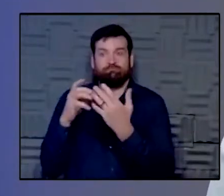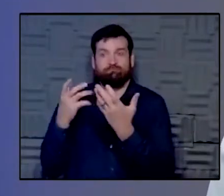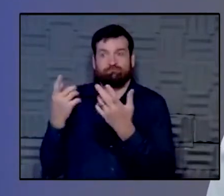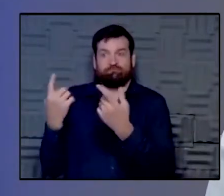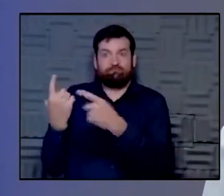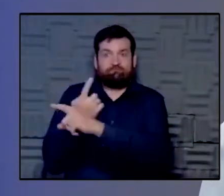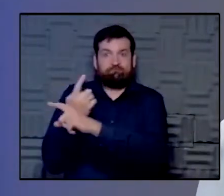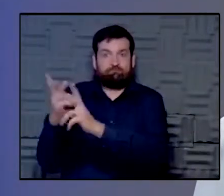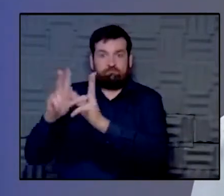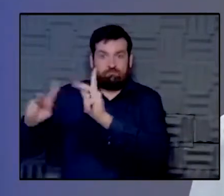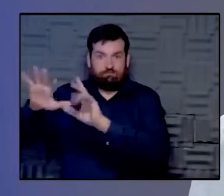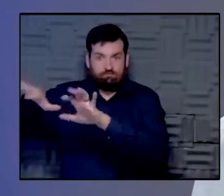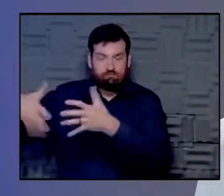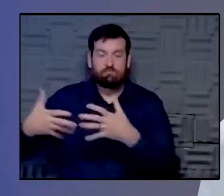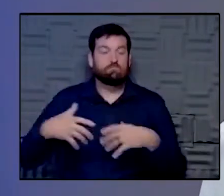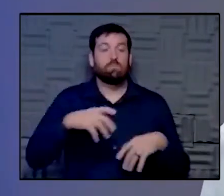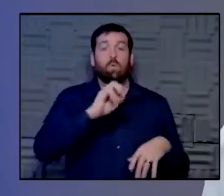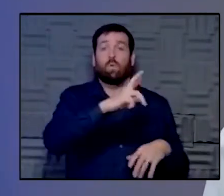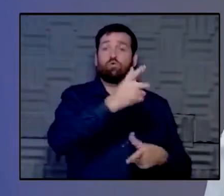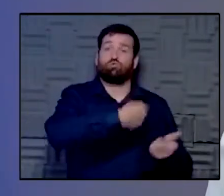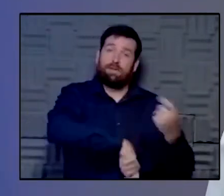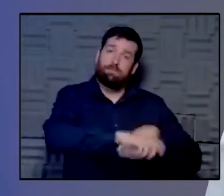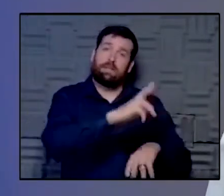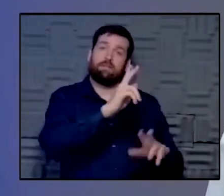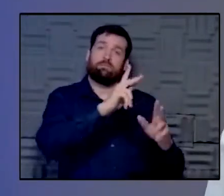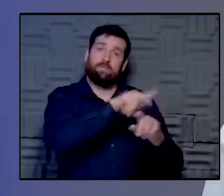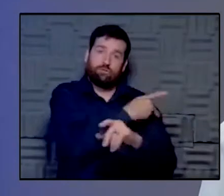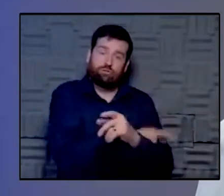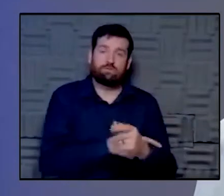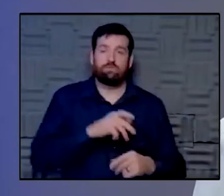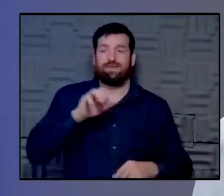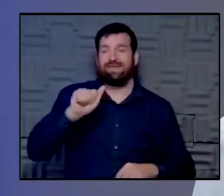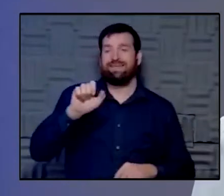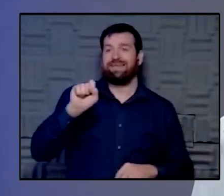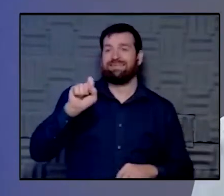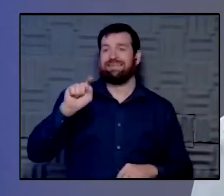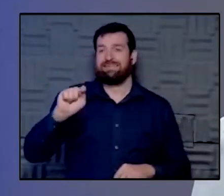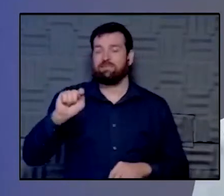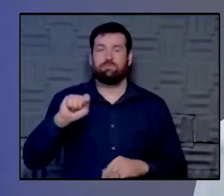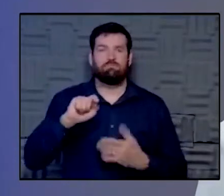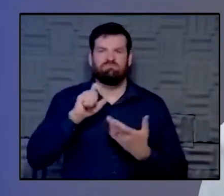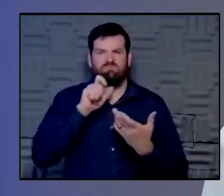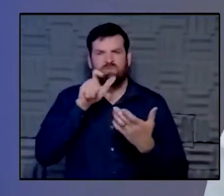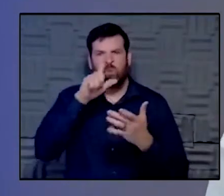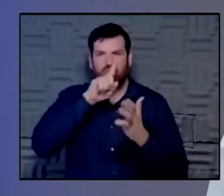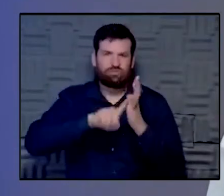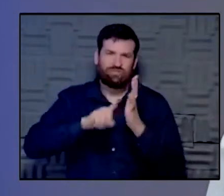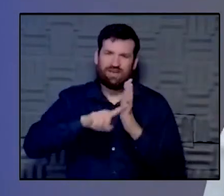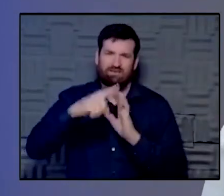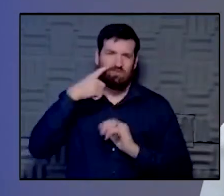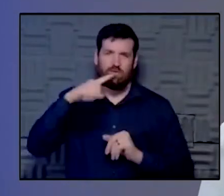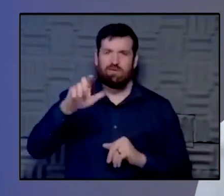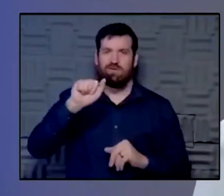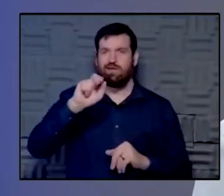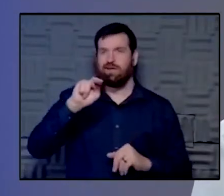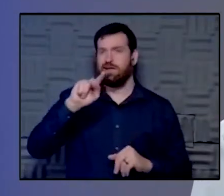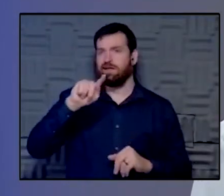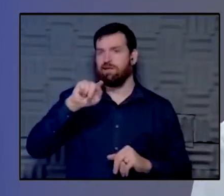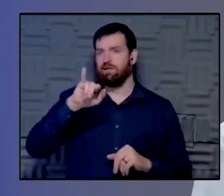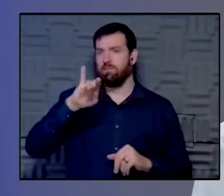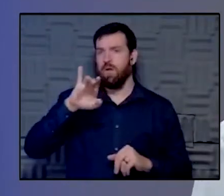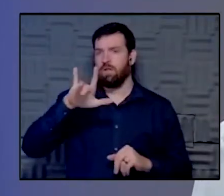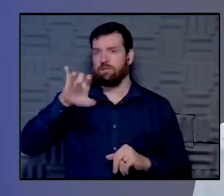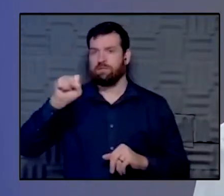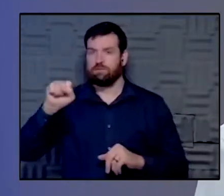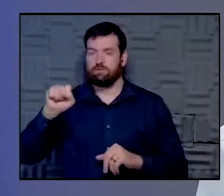transplant population, the expert guidance right now and the AST guidance is to not check for antibody levels, because there are more